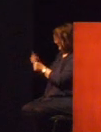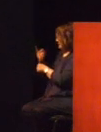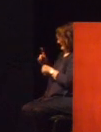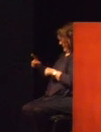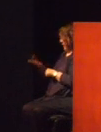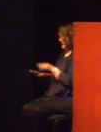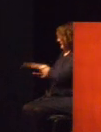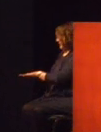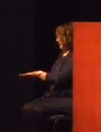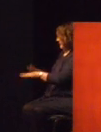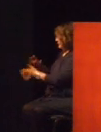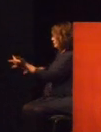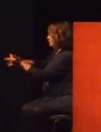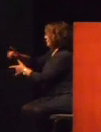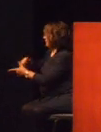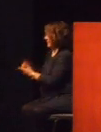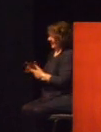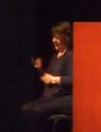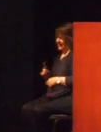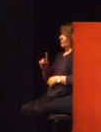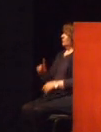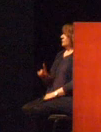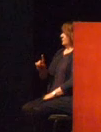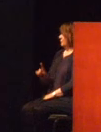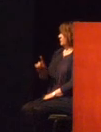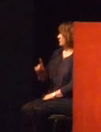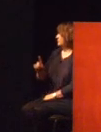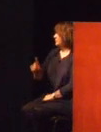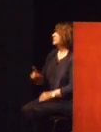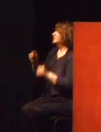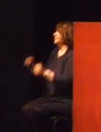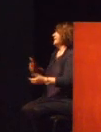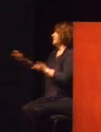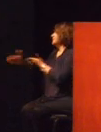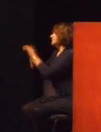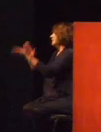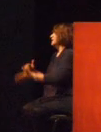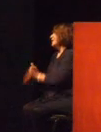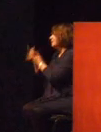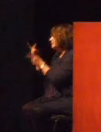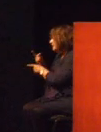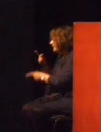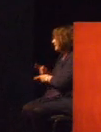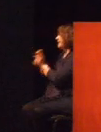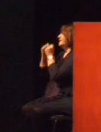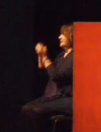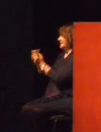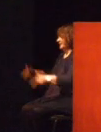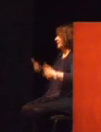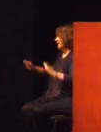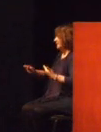journey. And that will bring us one step closer to being able to serve students and help students navigate this society that we live